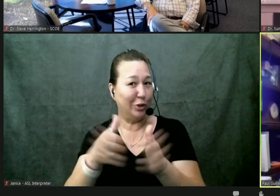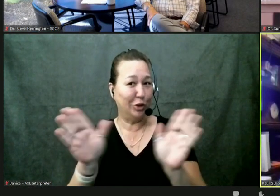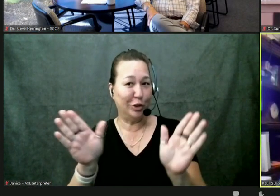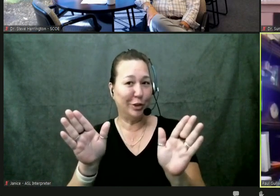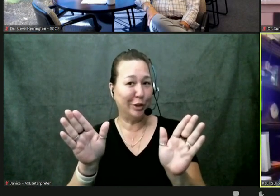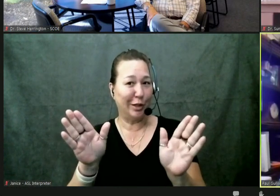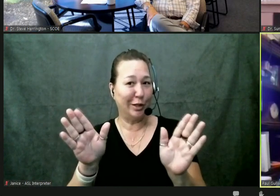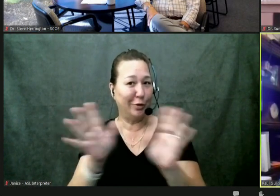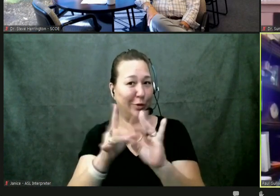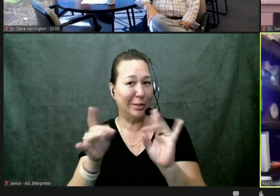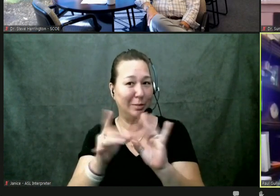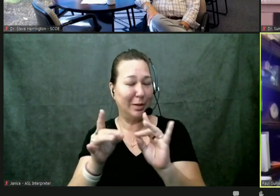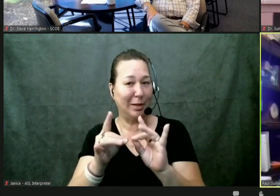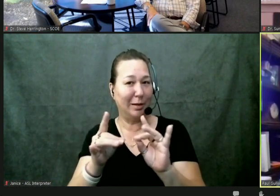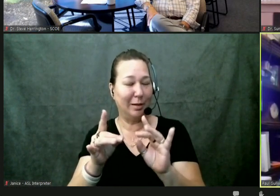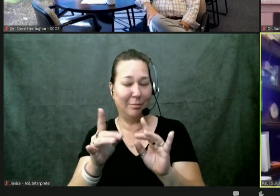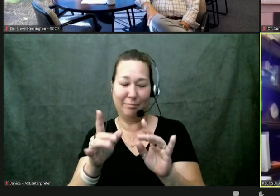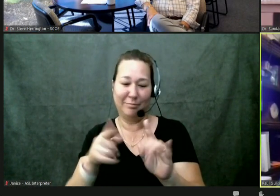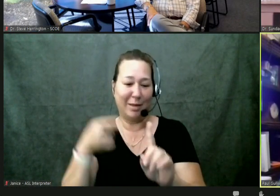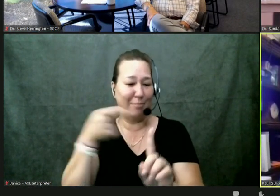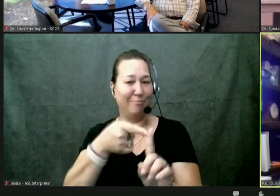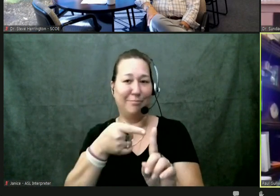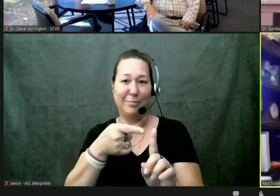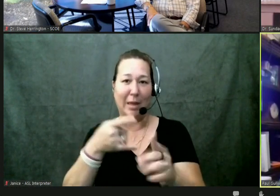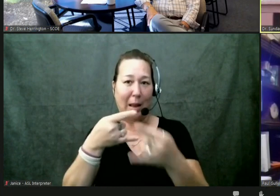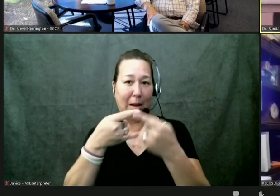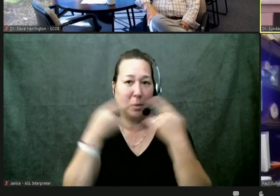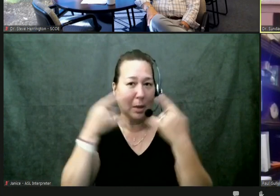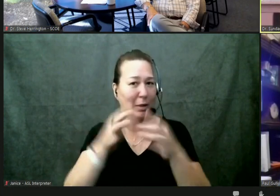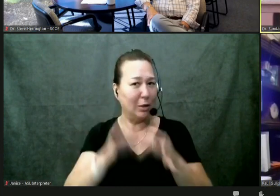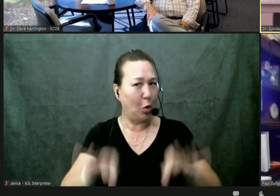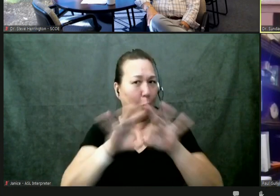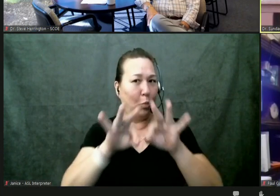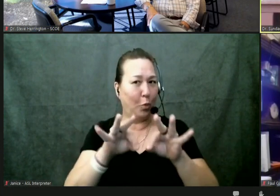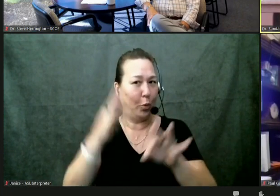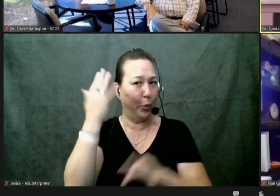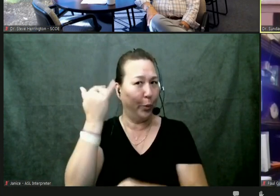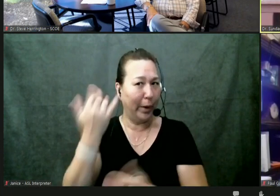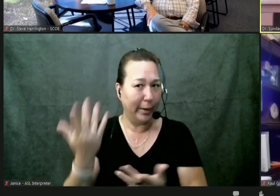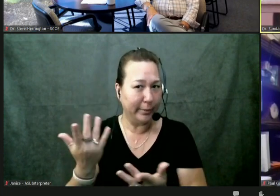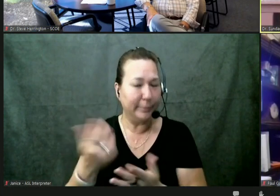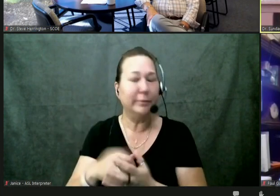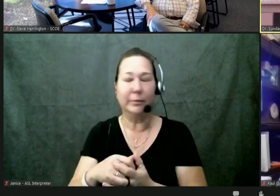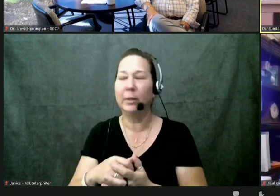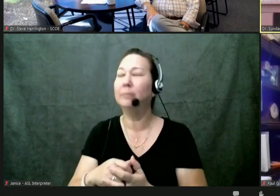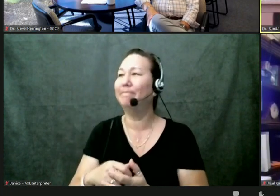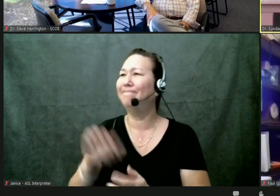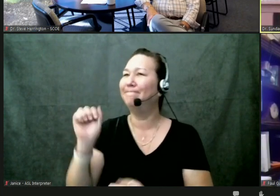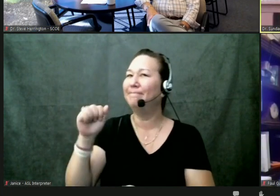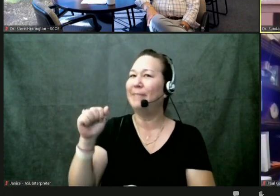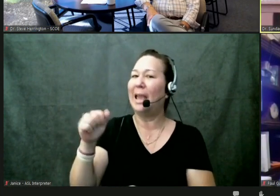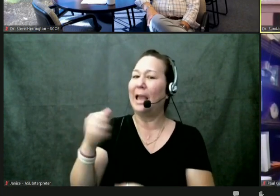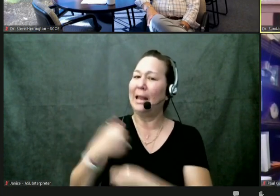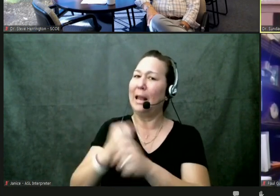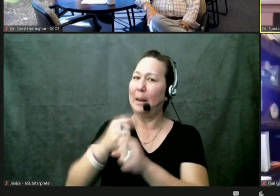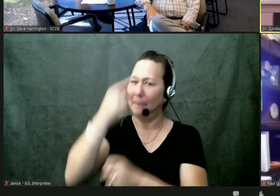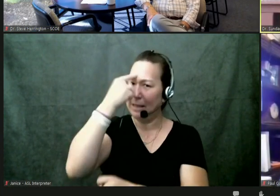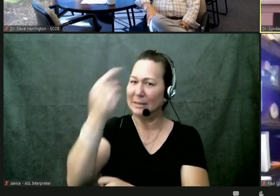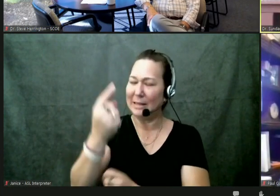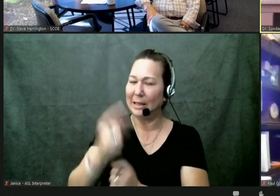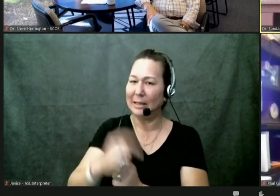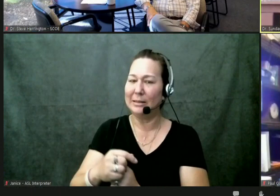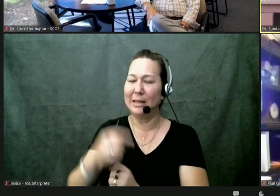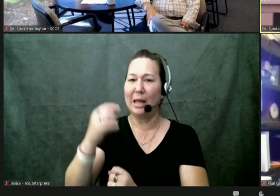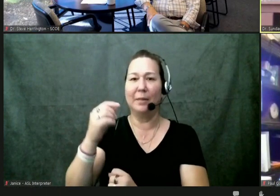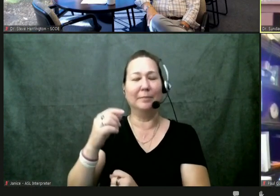wearing masks that you'd like to offer? And yeah, just that, it makes sense. When you have a